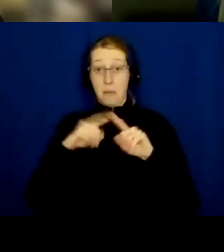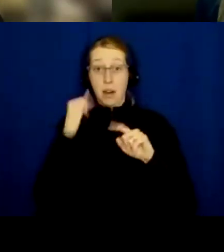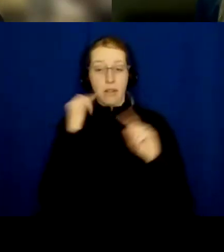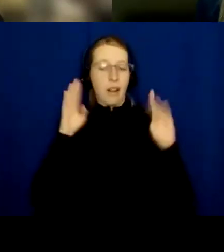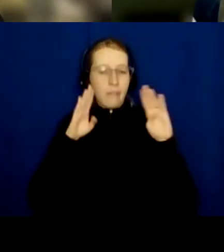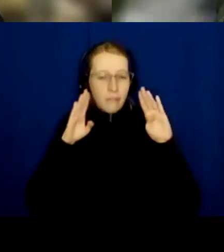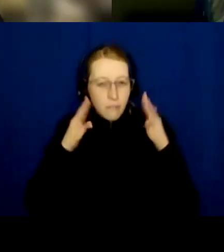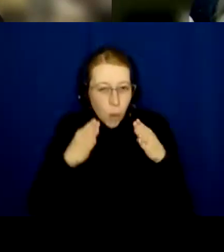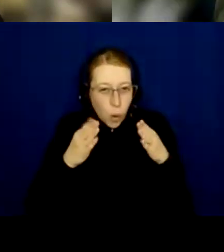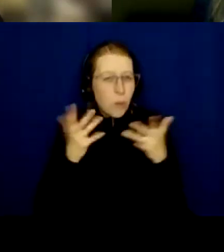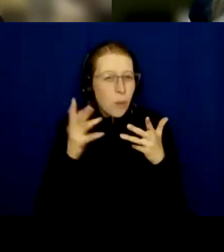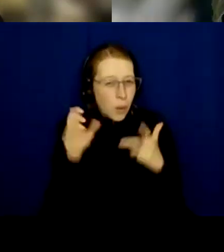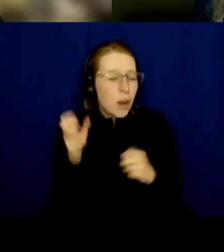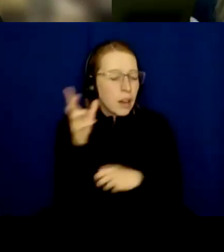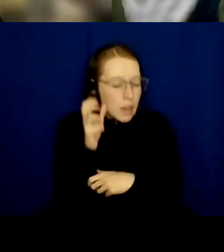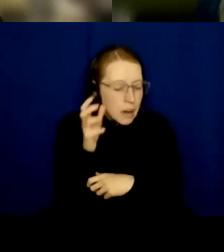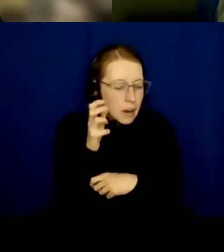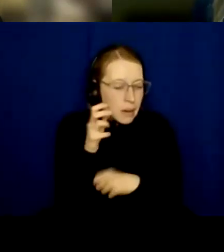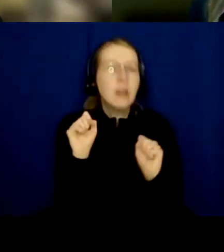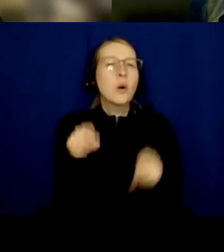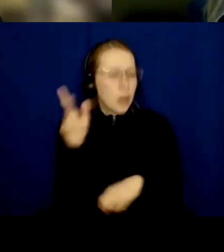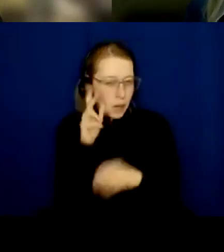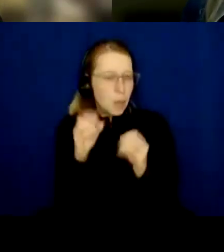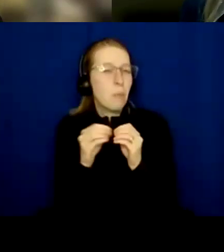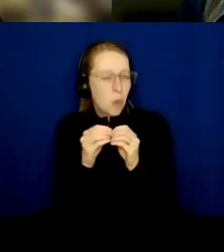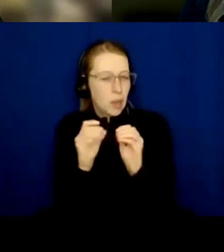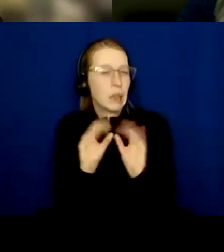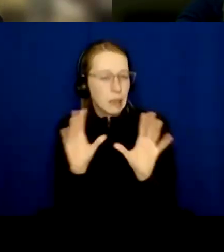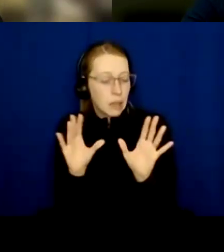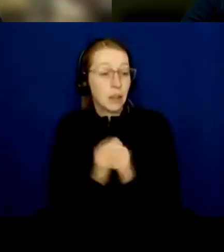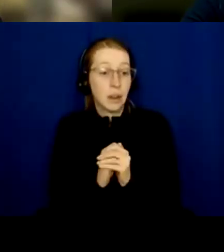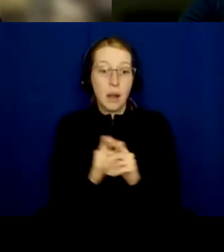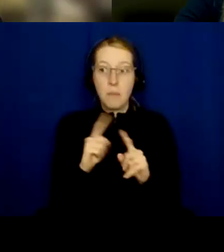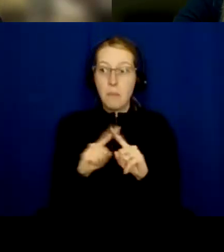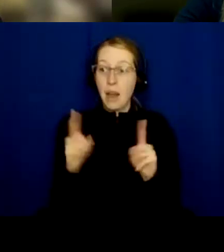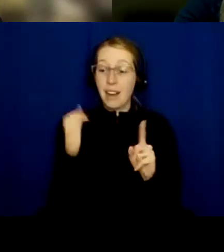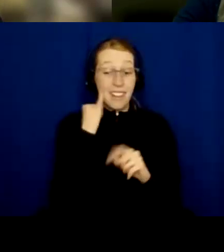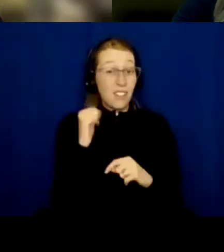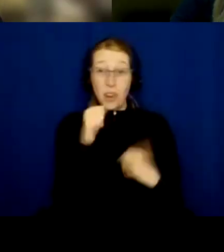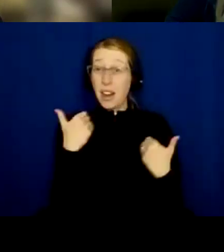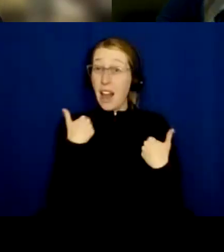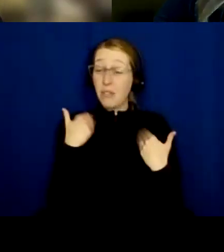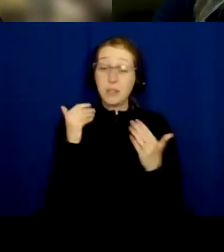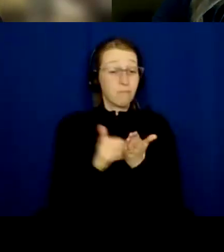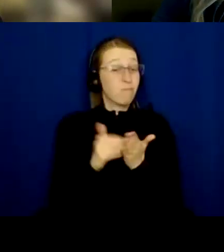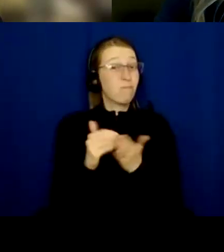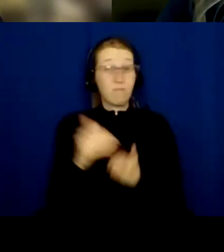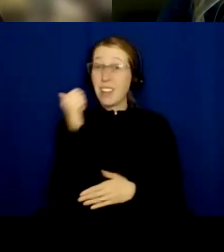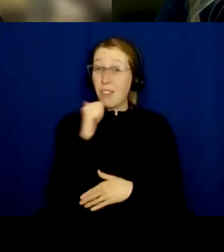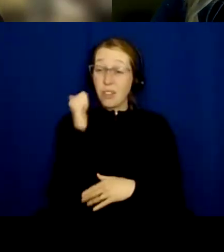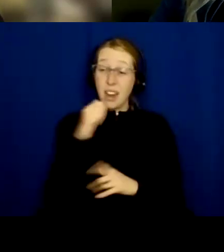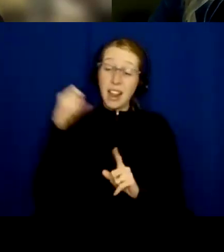it a little bit better. But if you're not doing that and getting all of that stimulation over time, it can be less smooth